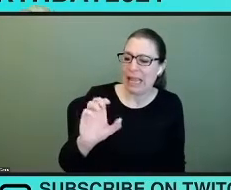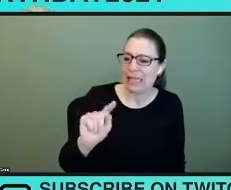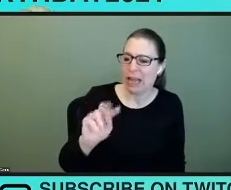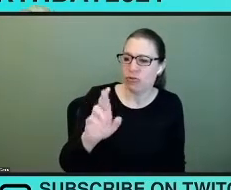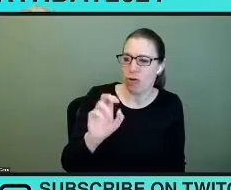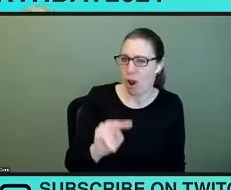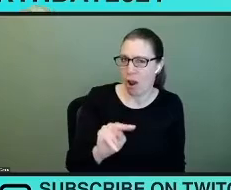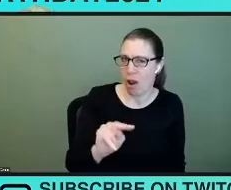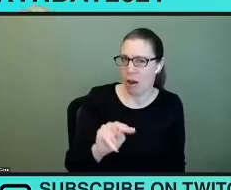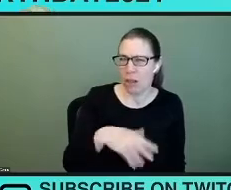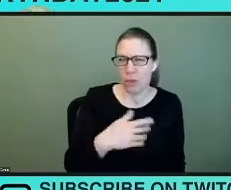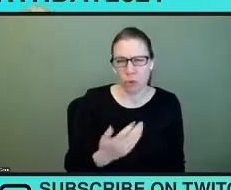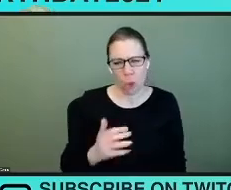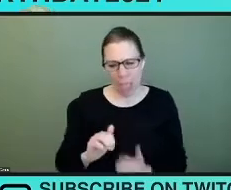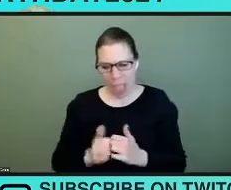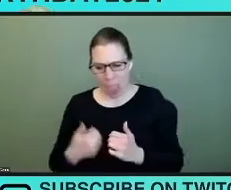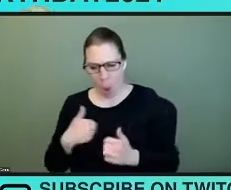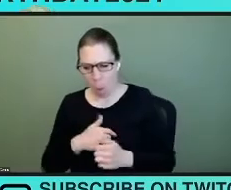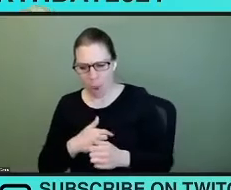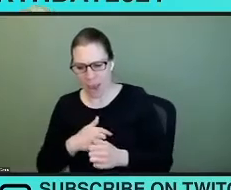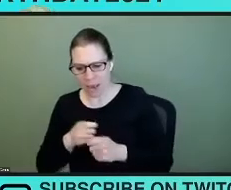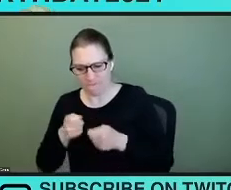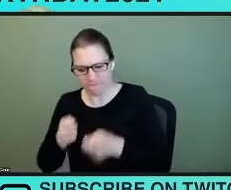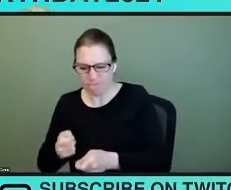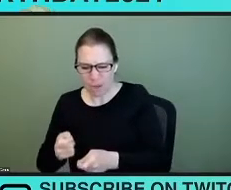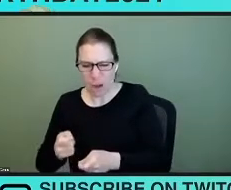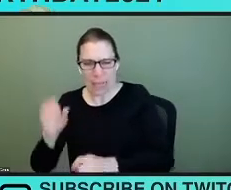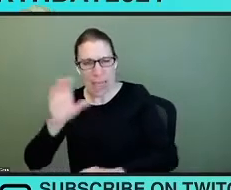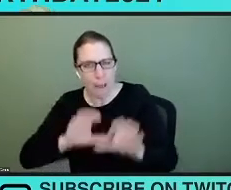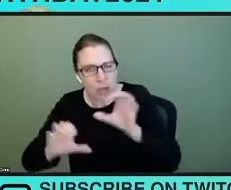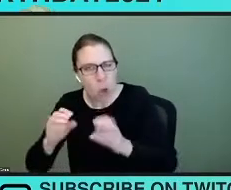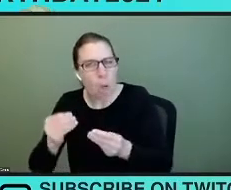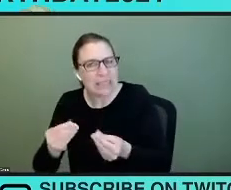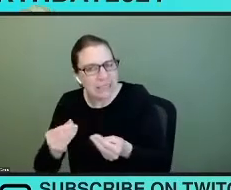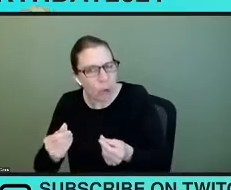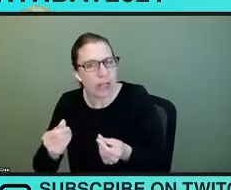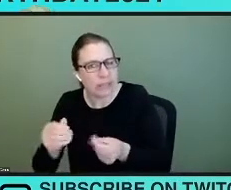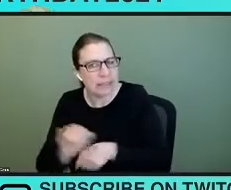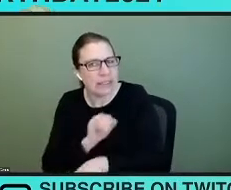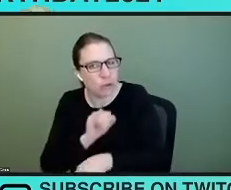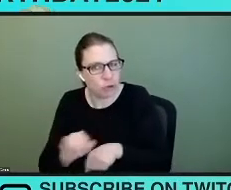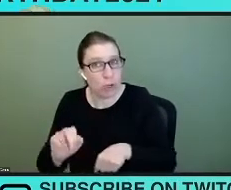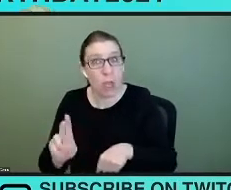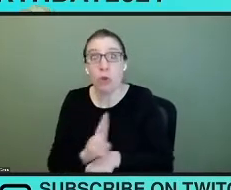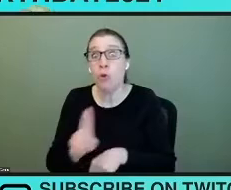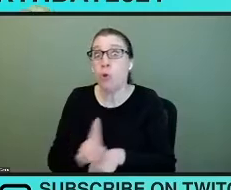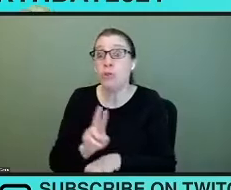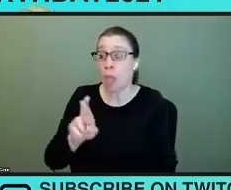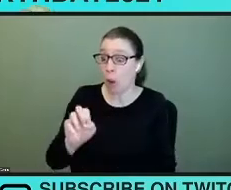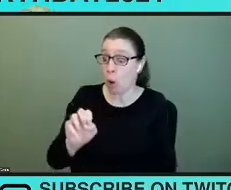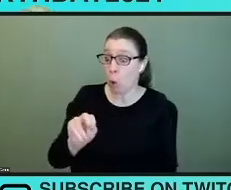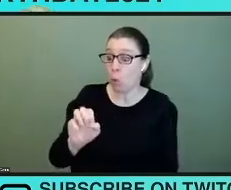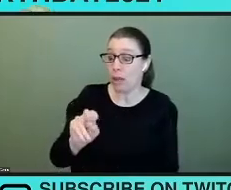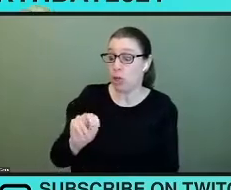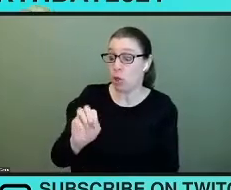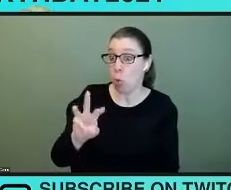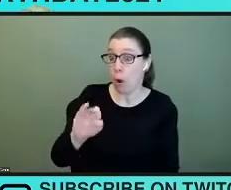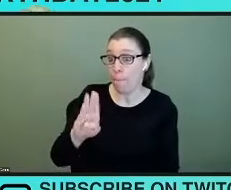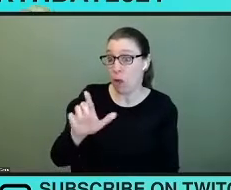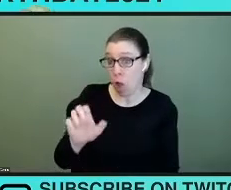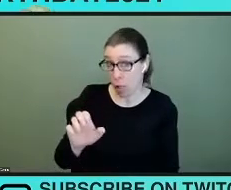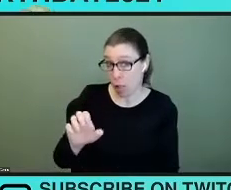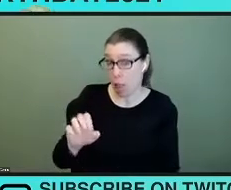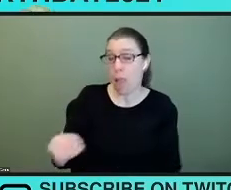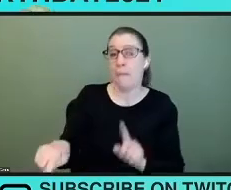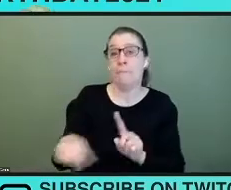and materials industry using renewable energy, which is non-carbon based, and with the carbon, which is non-fossil, and then